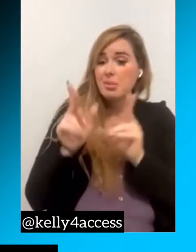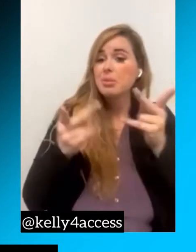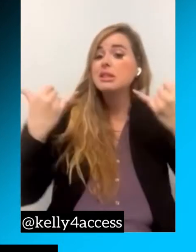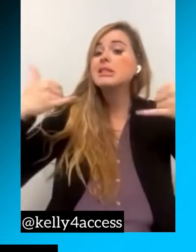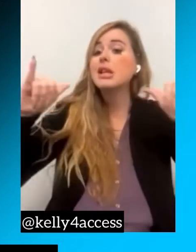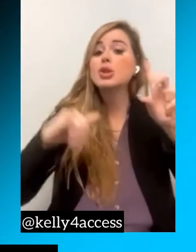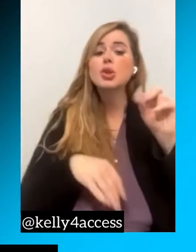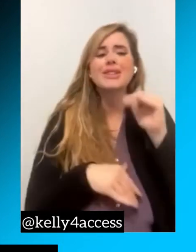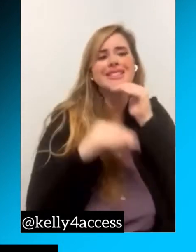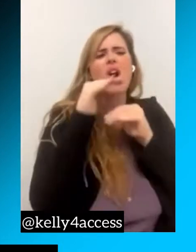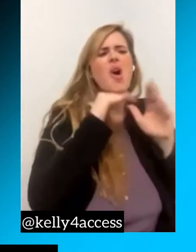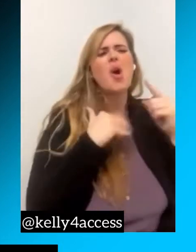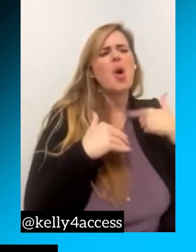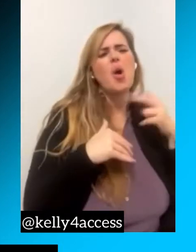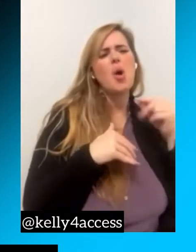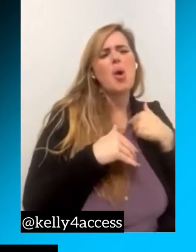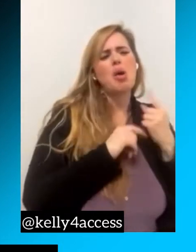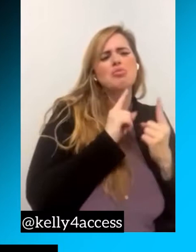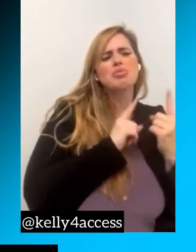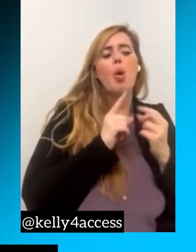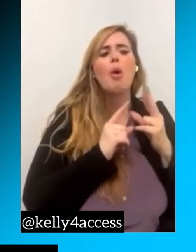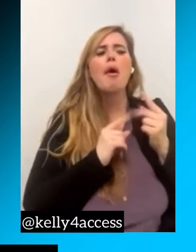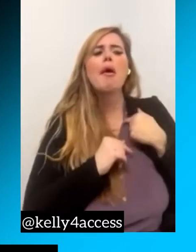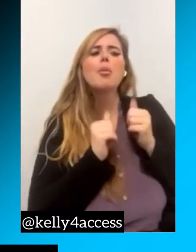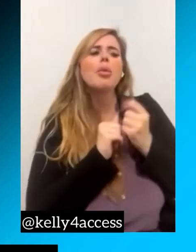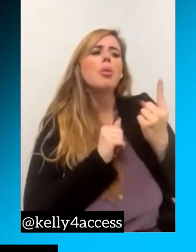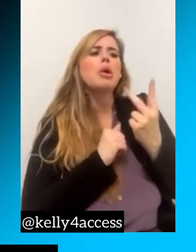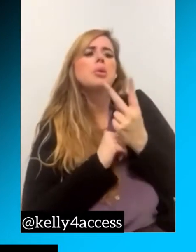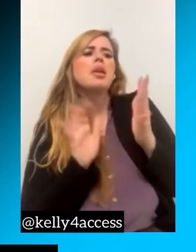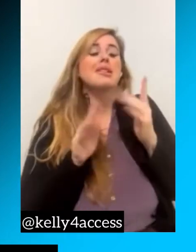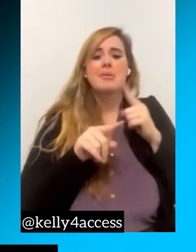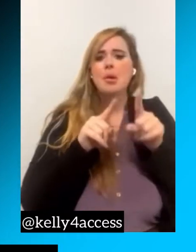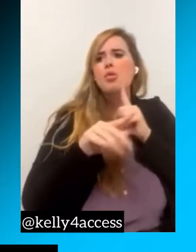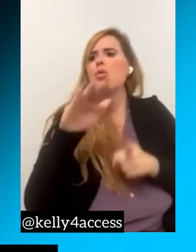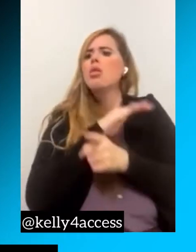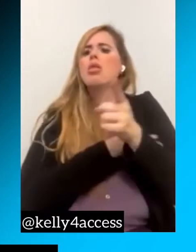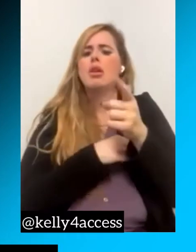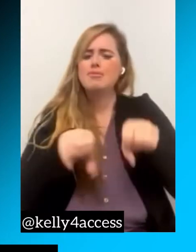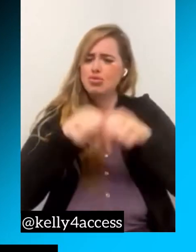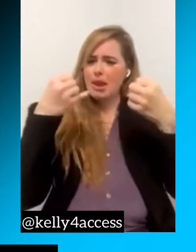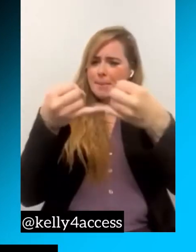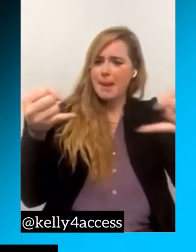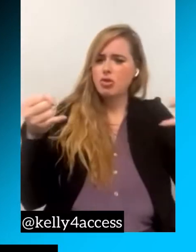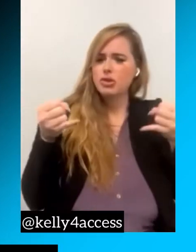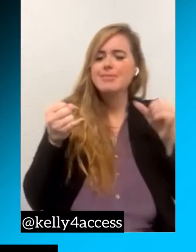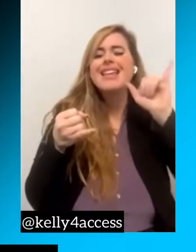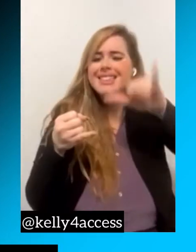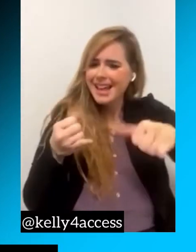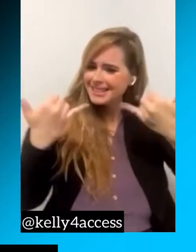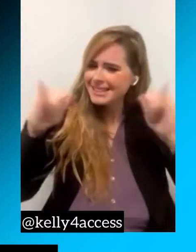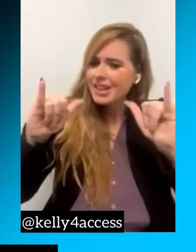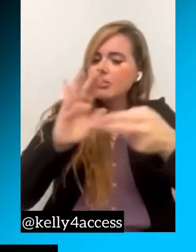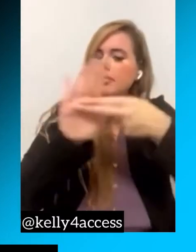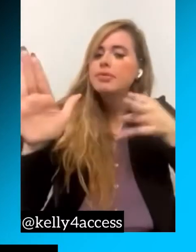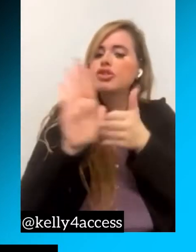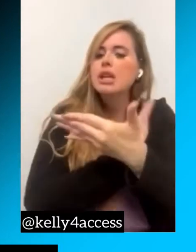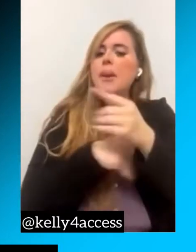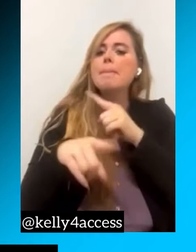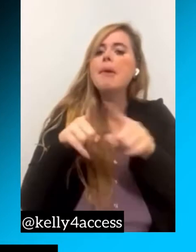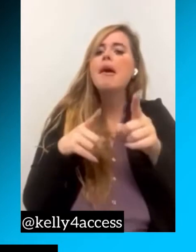in the sense of breaking boundaries that were set beforehand. And going behind people's backs and lying about